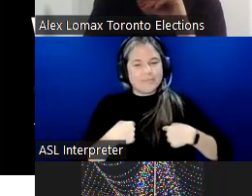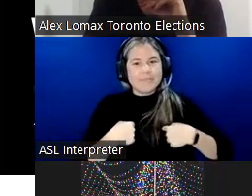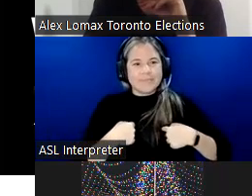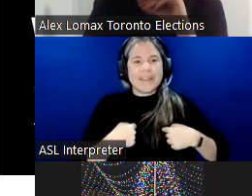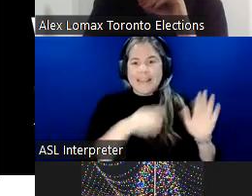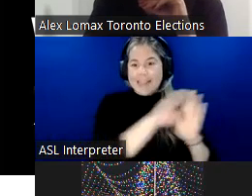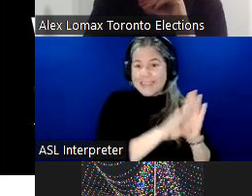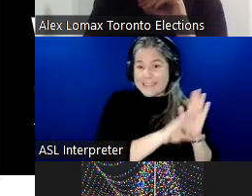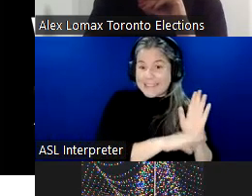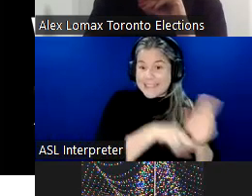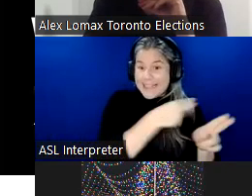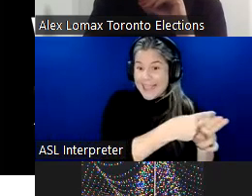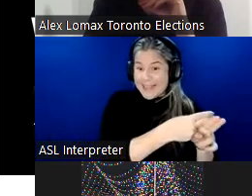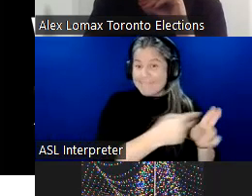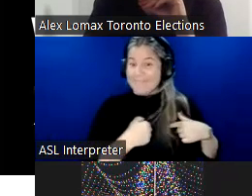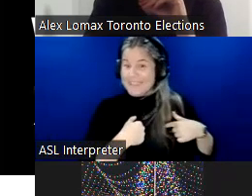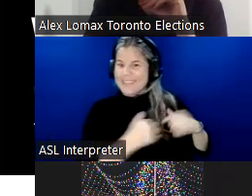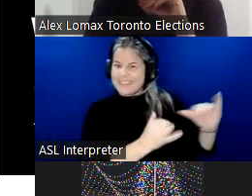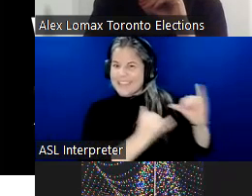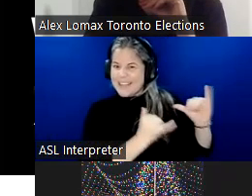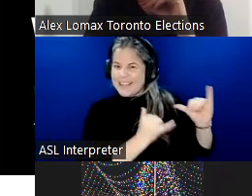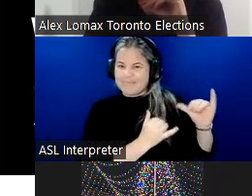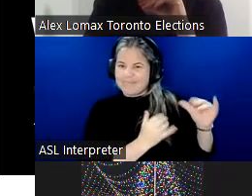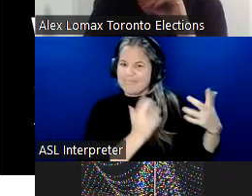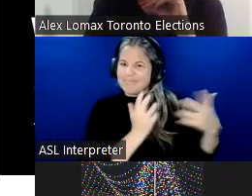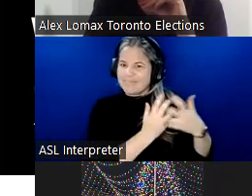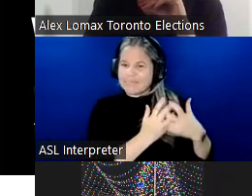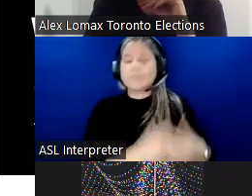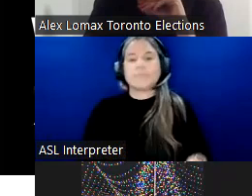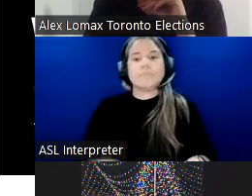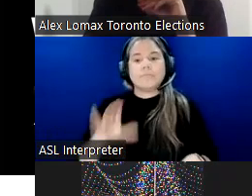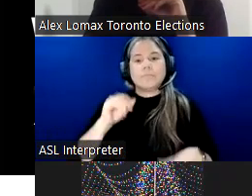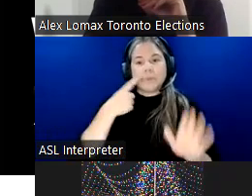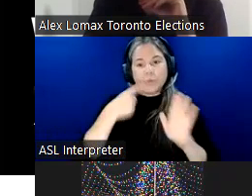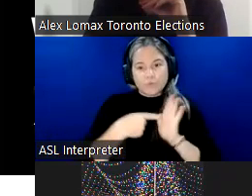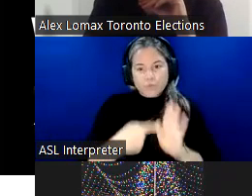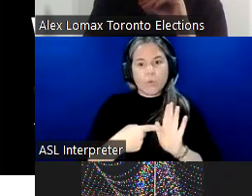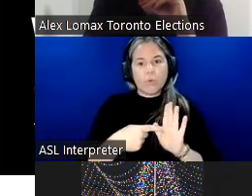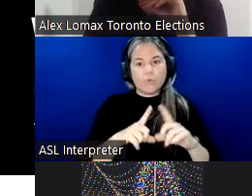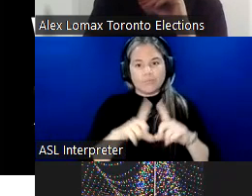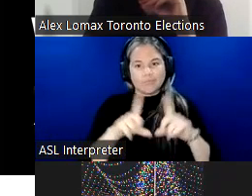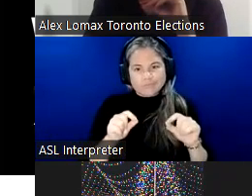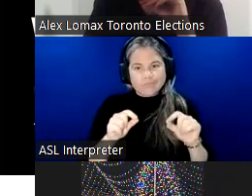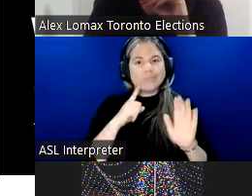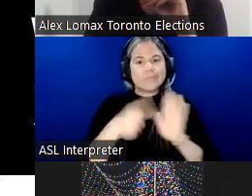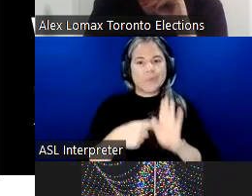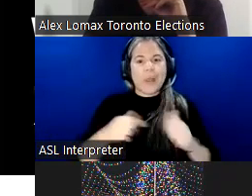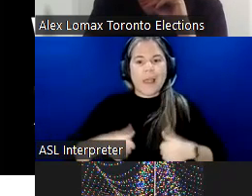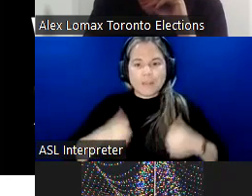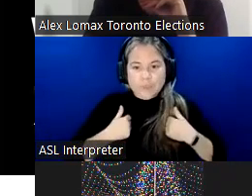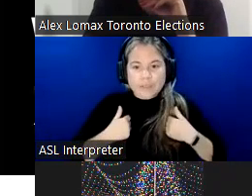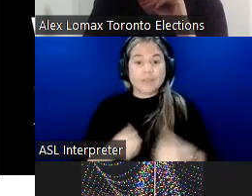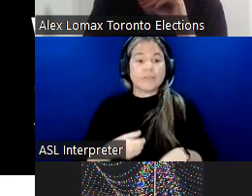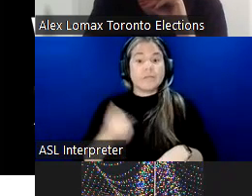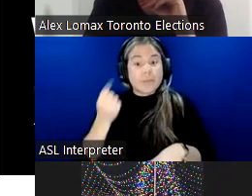voters list. The identification must show your name and qualifying Toronto address. Photo identification is not